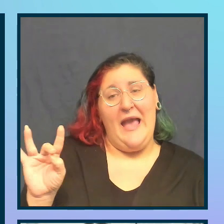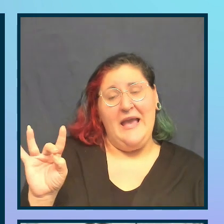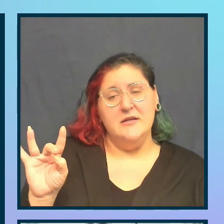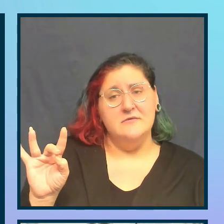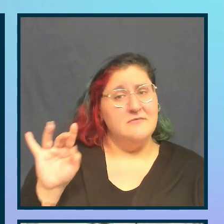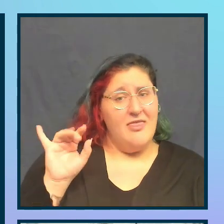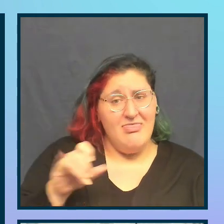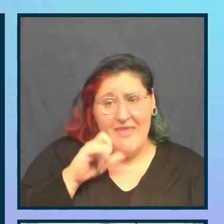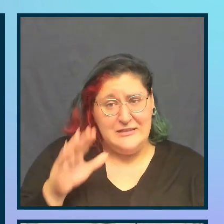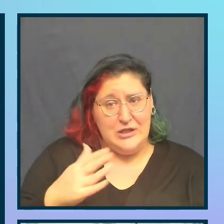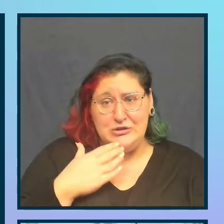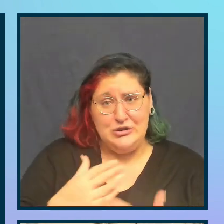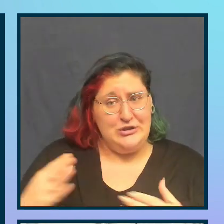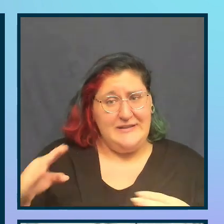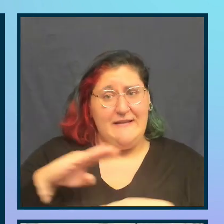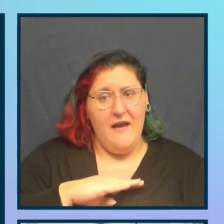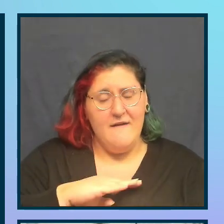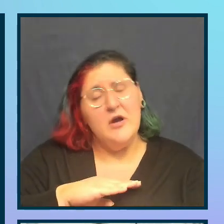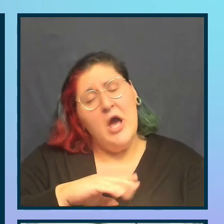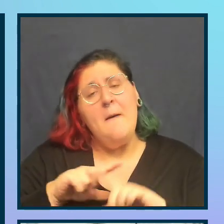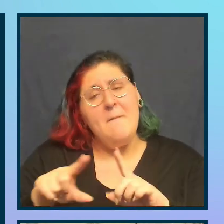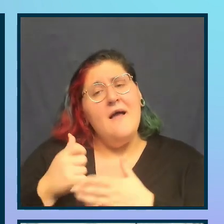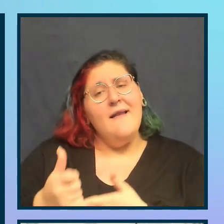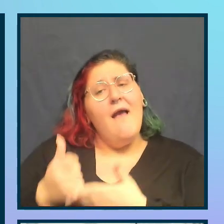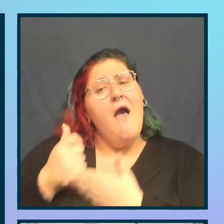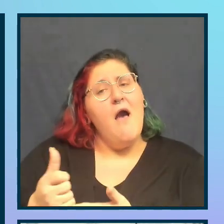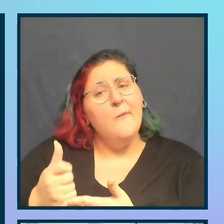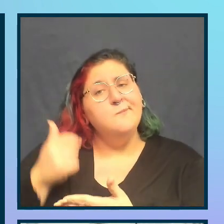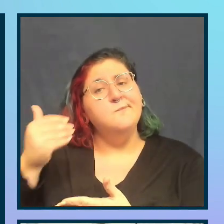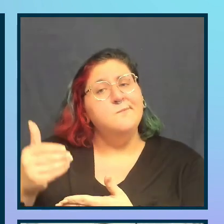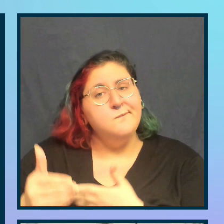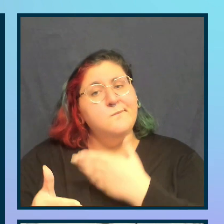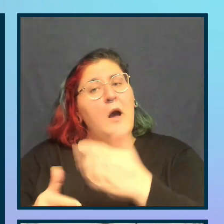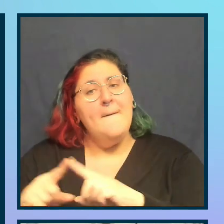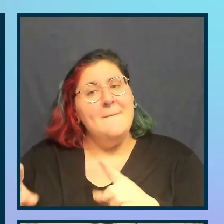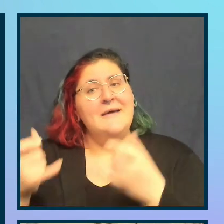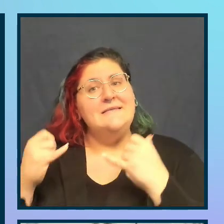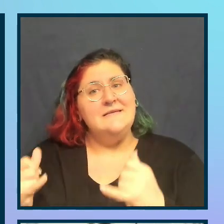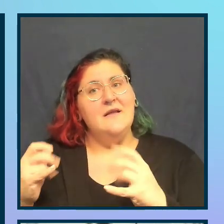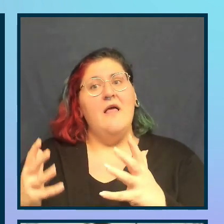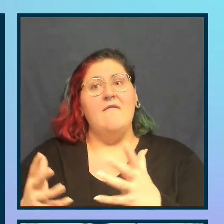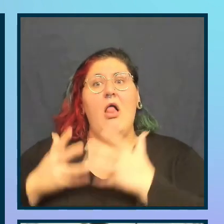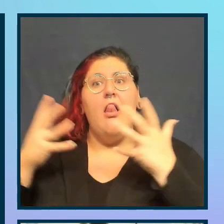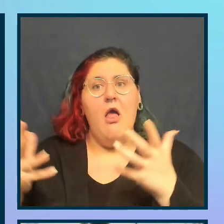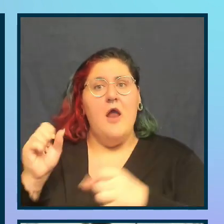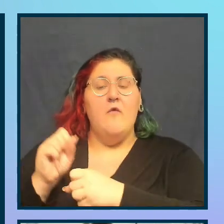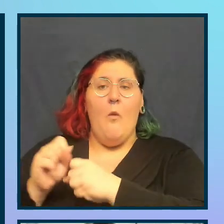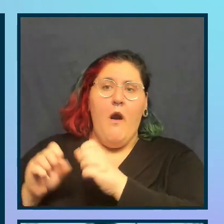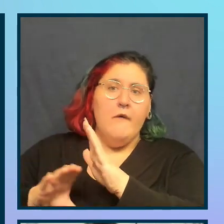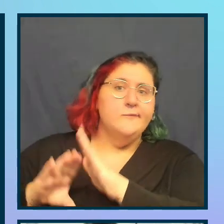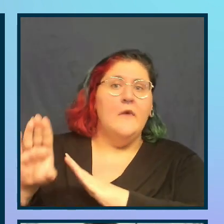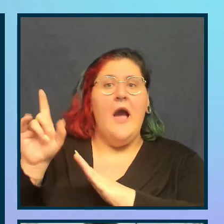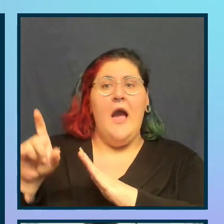have 42.62% to go. So we have a report that this is in,